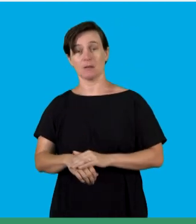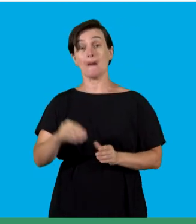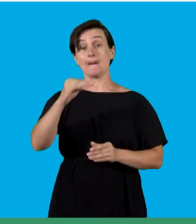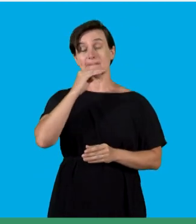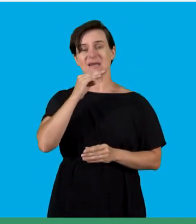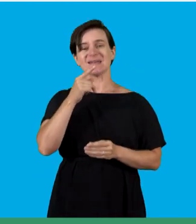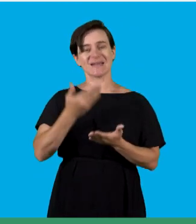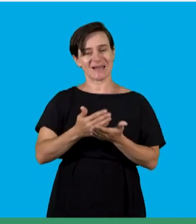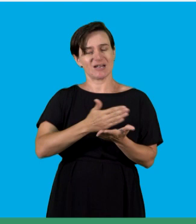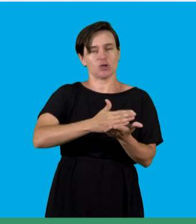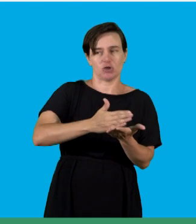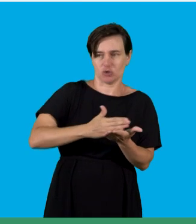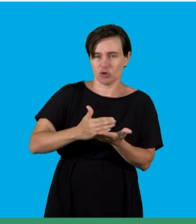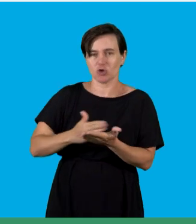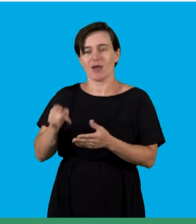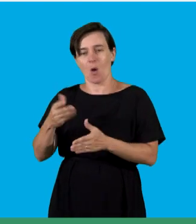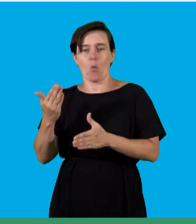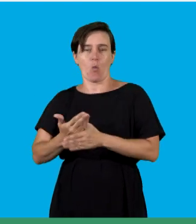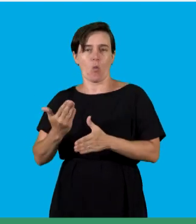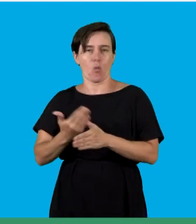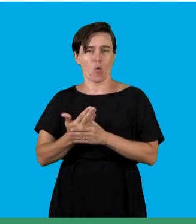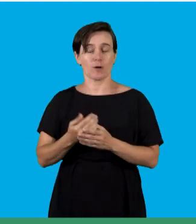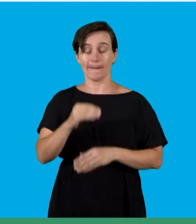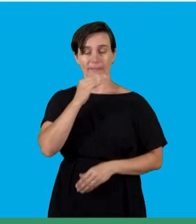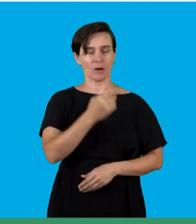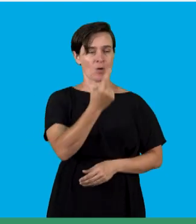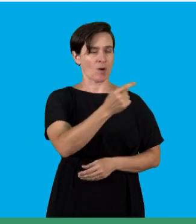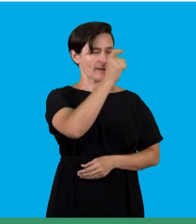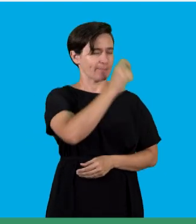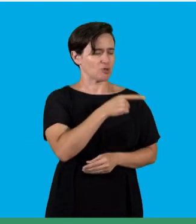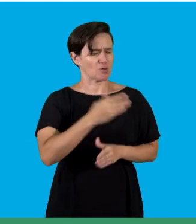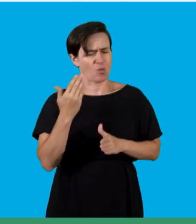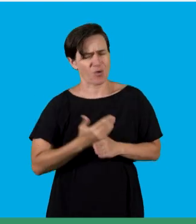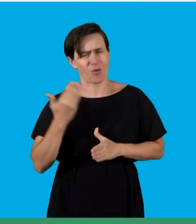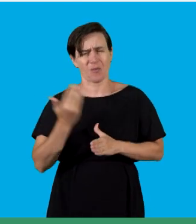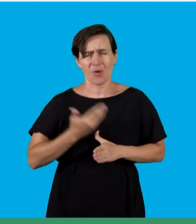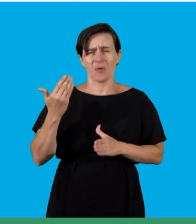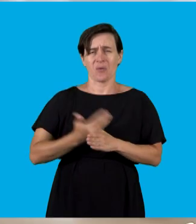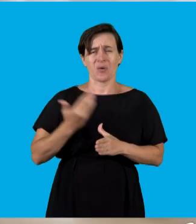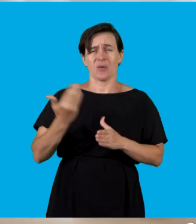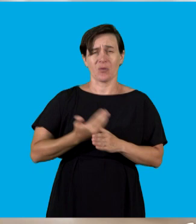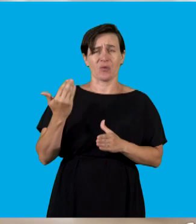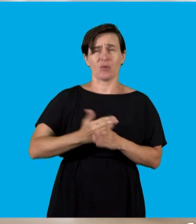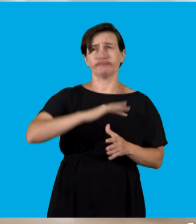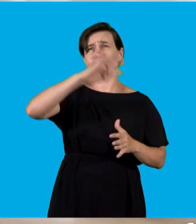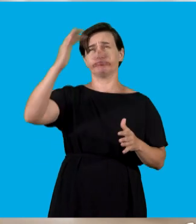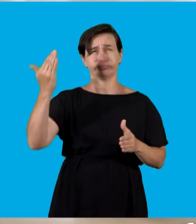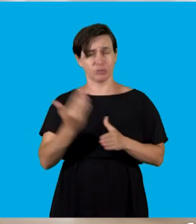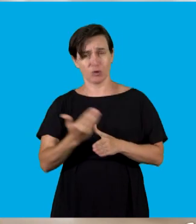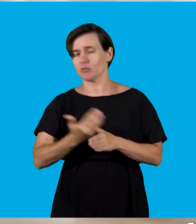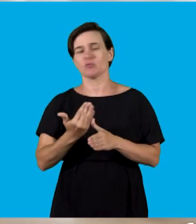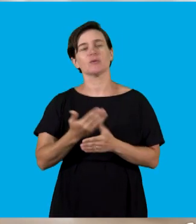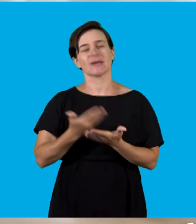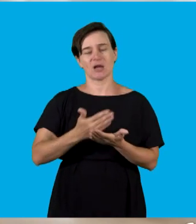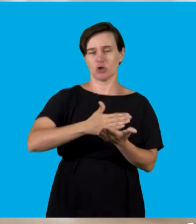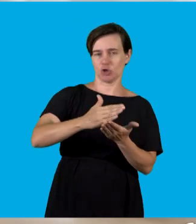workload can be shared amongst partners. So obviously there won't be any one person who has a lot of work to do, but it's shared equally.